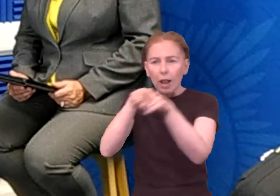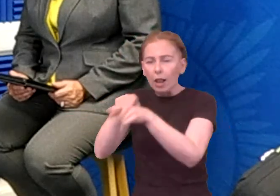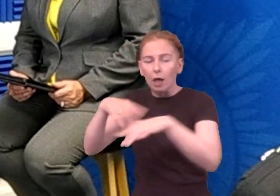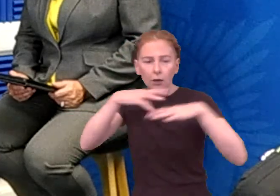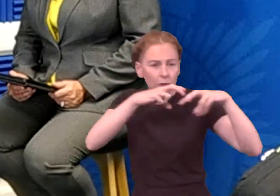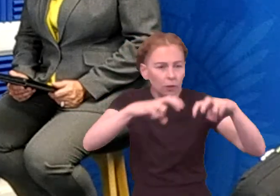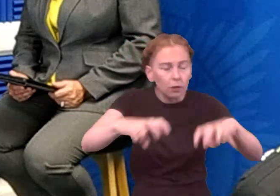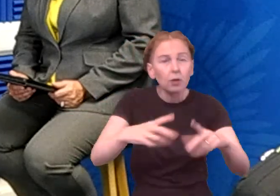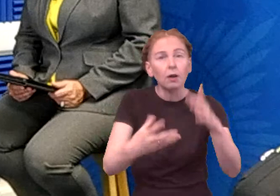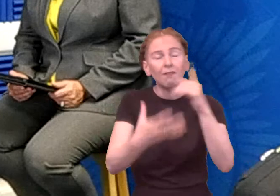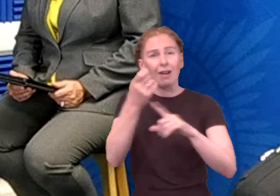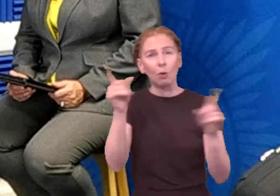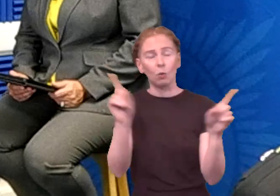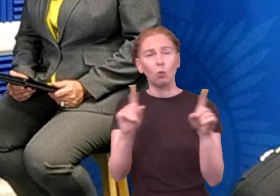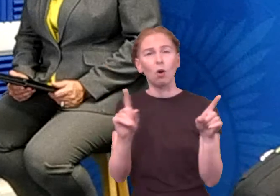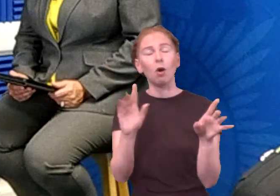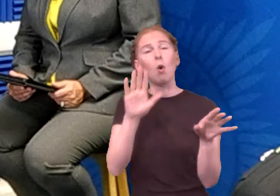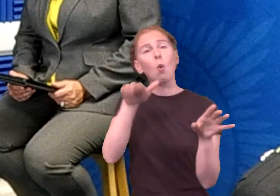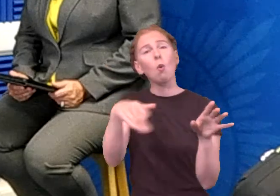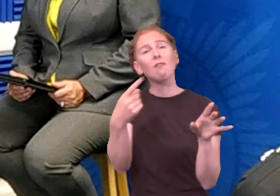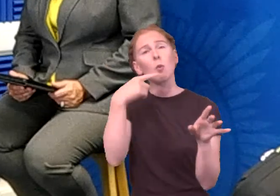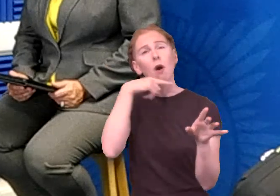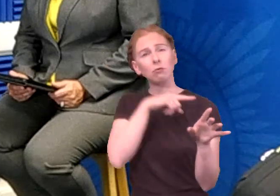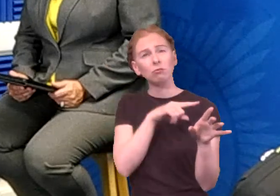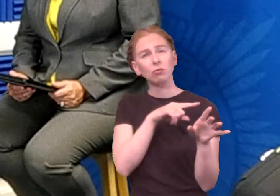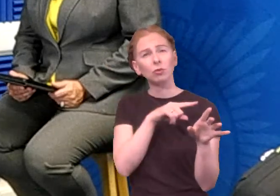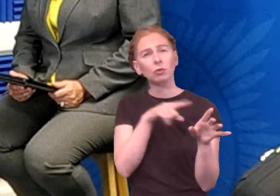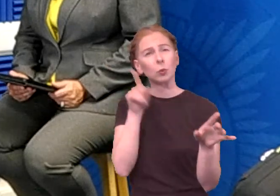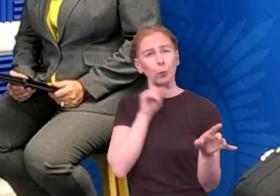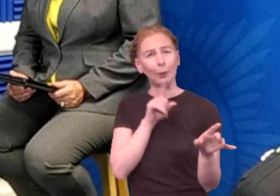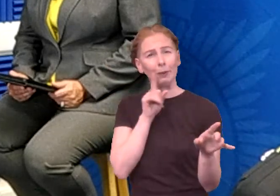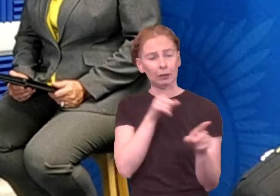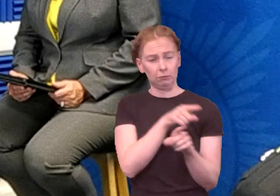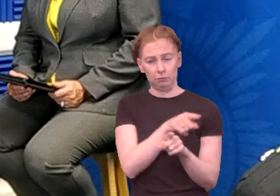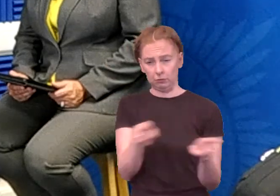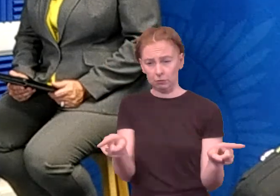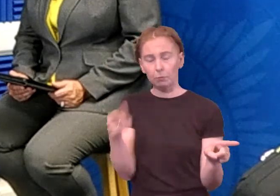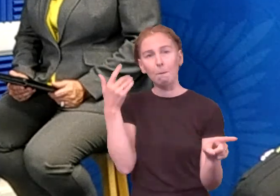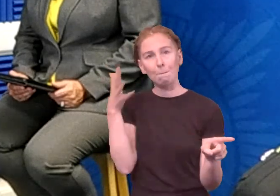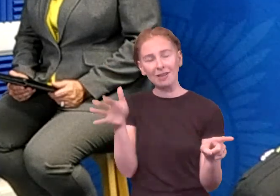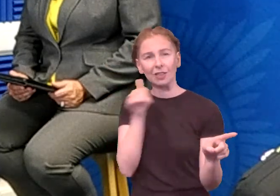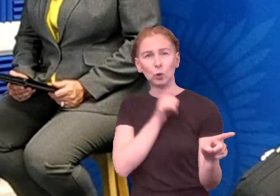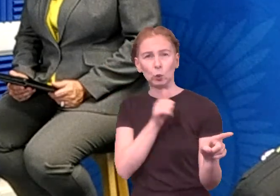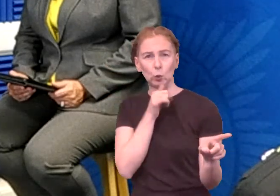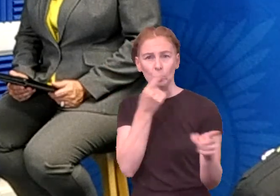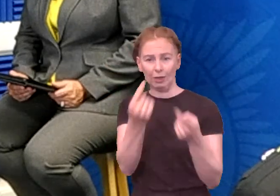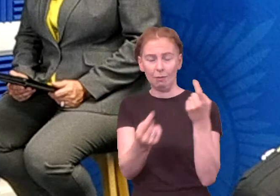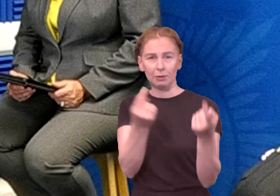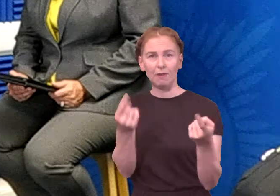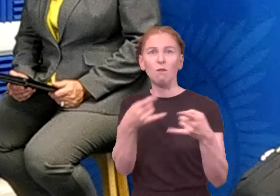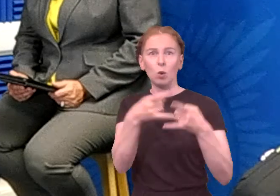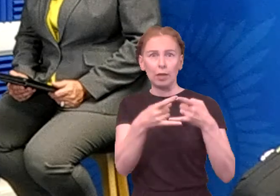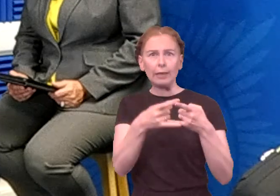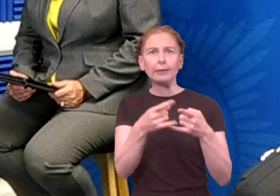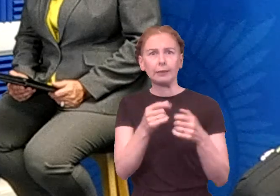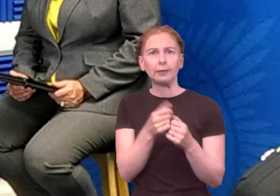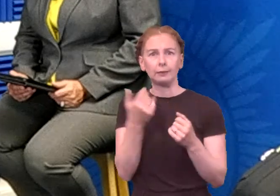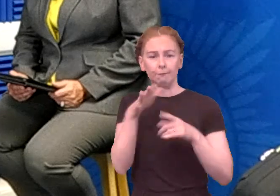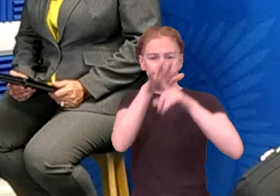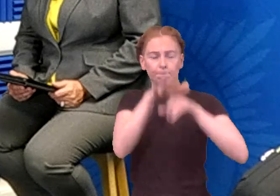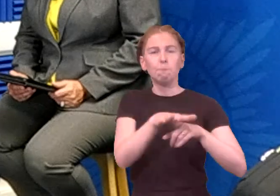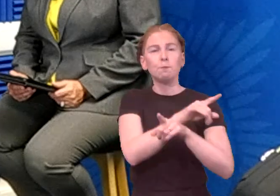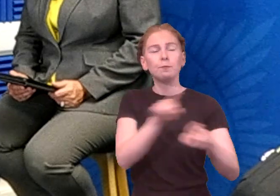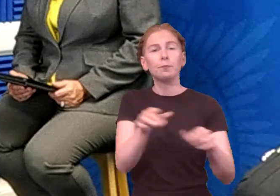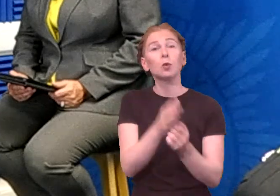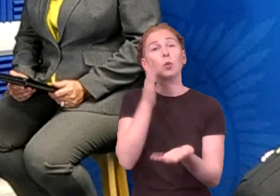been exploited for sexual purposes. And, it's only possible down to the